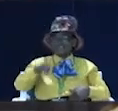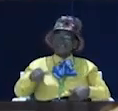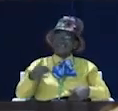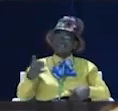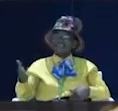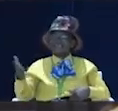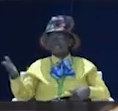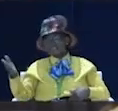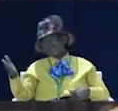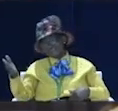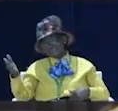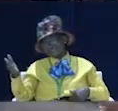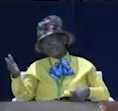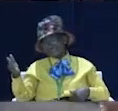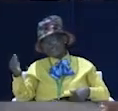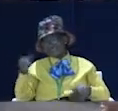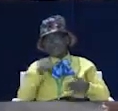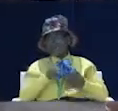Malayo.